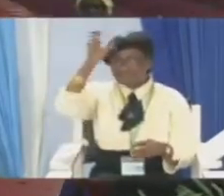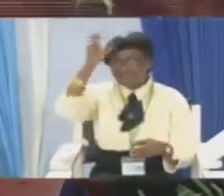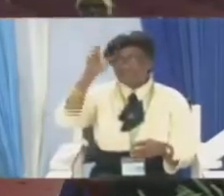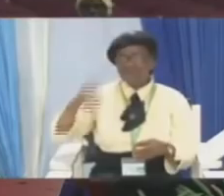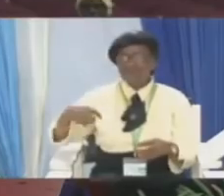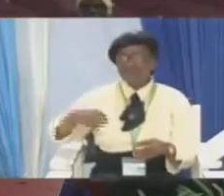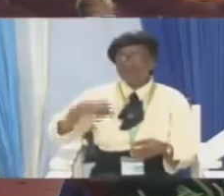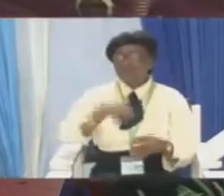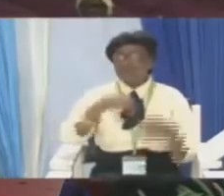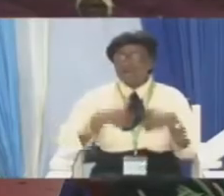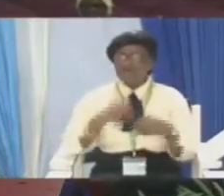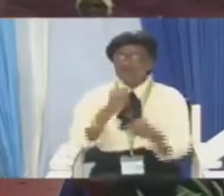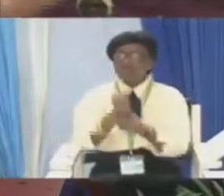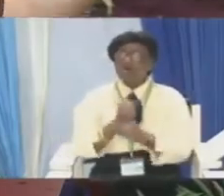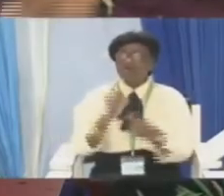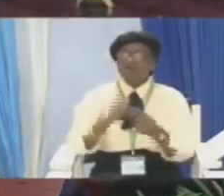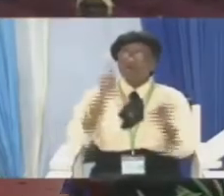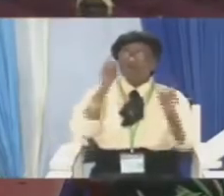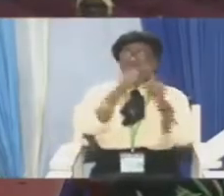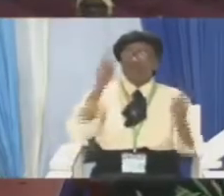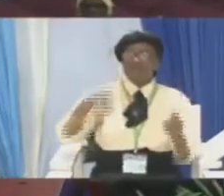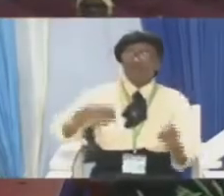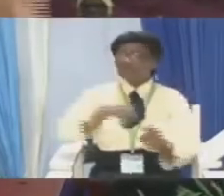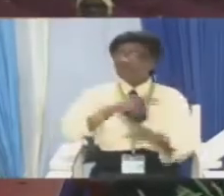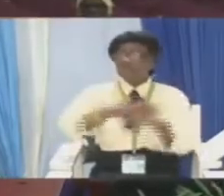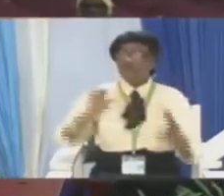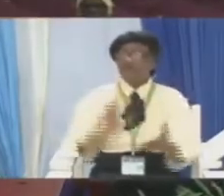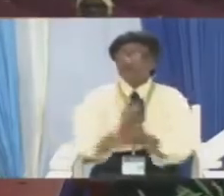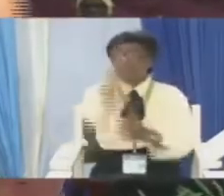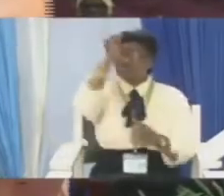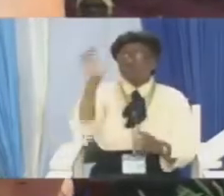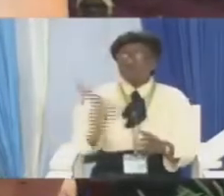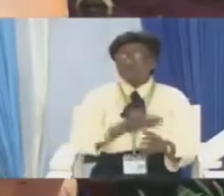We have got to a point that we no longer trust ourselves. Who